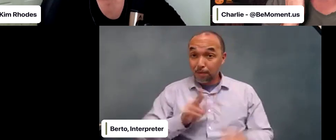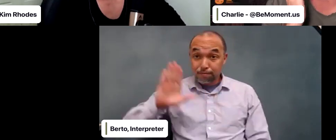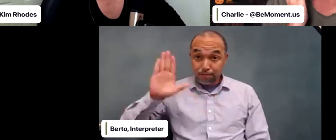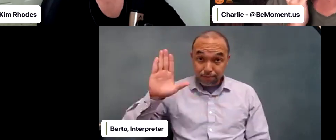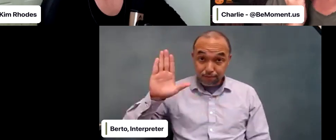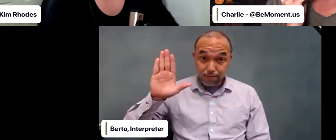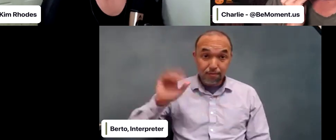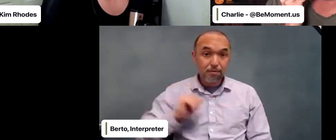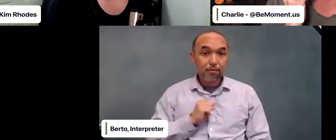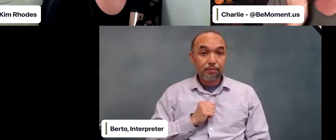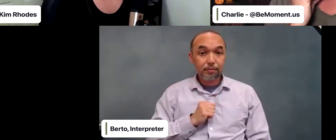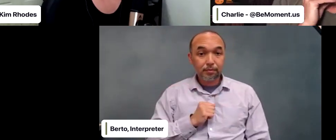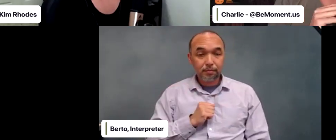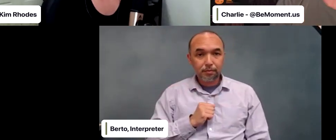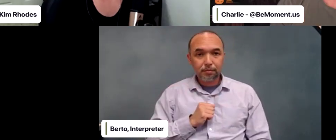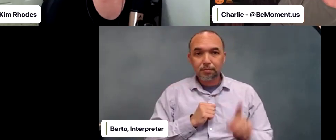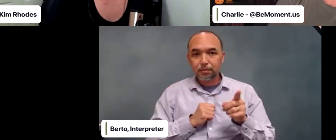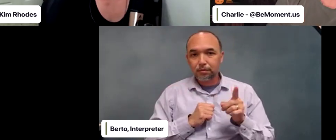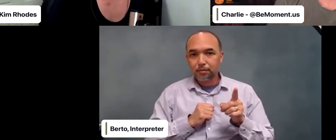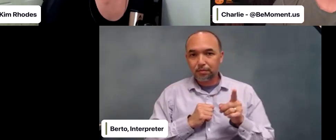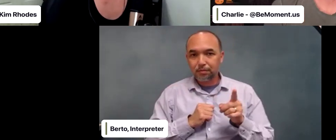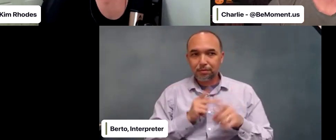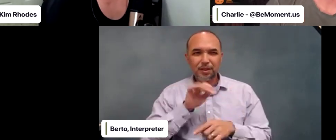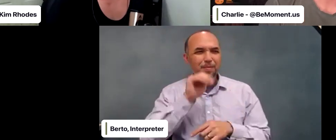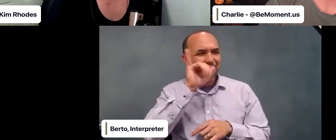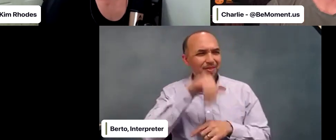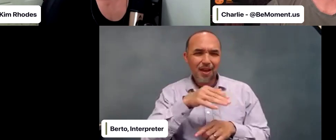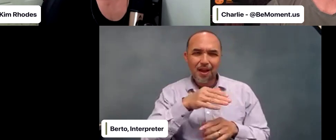to well, let me get so that one took a long time.